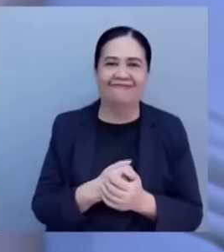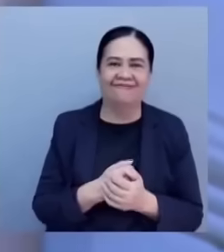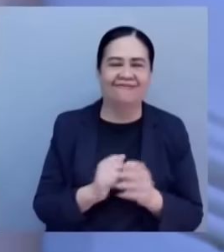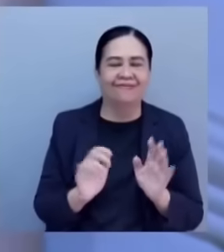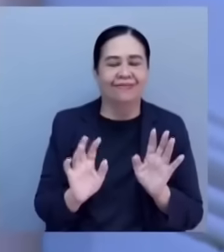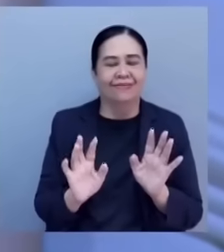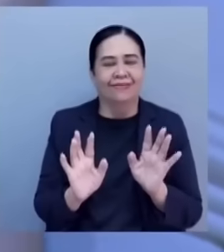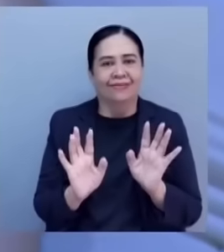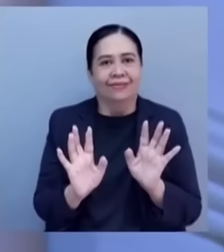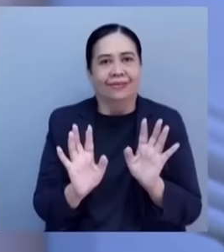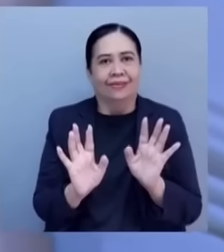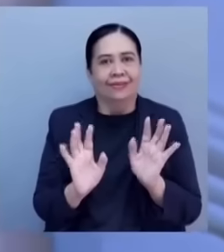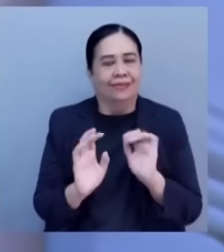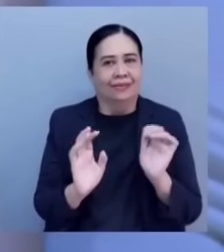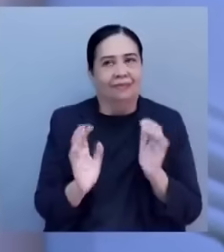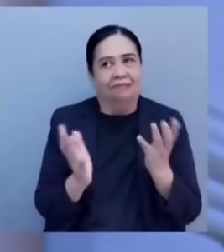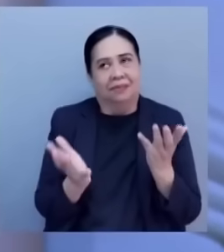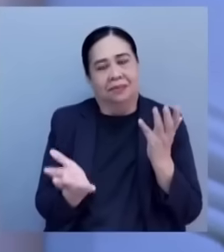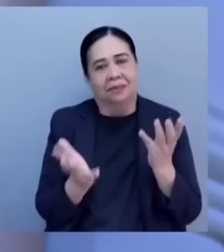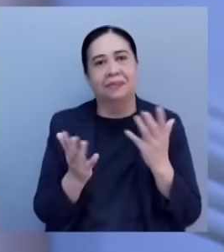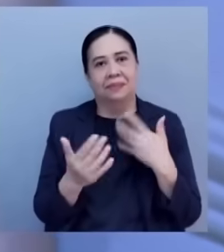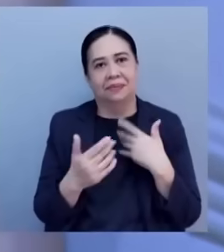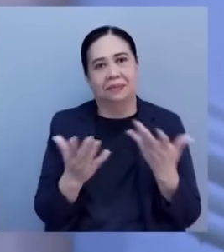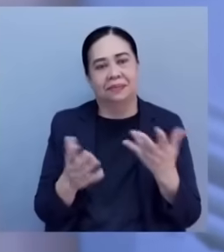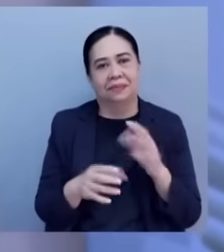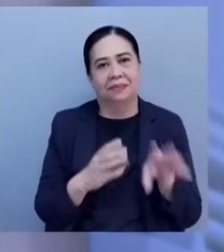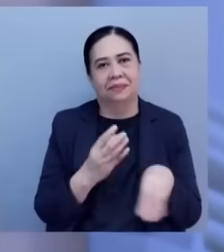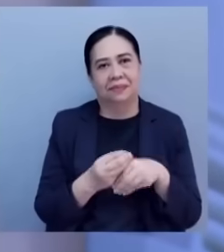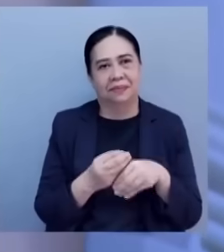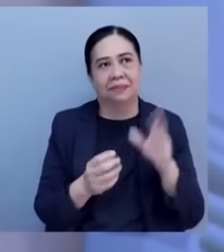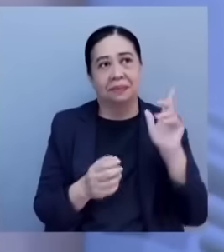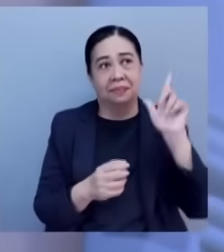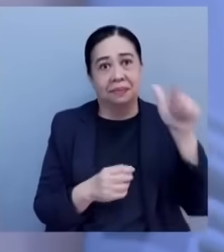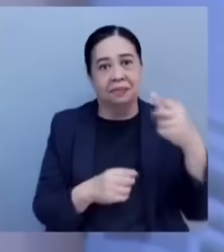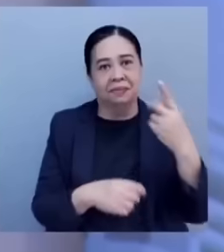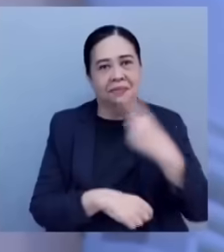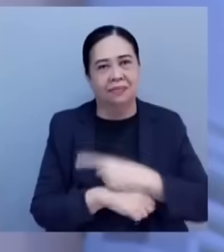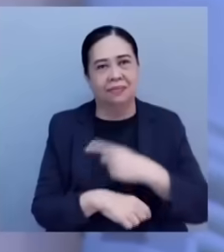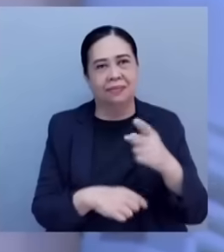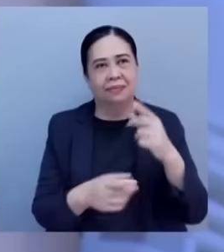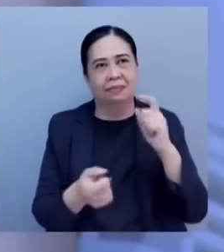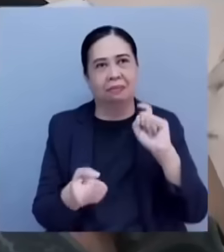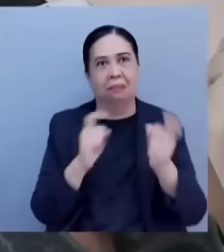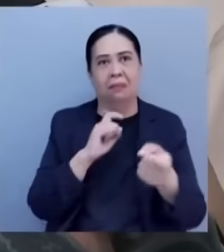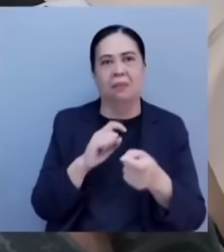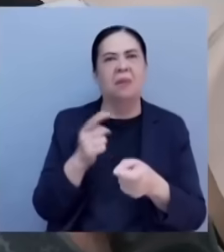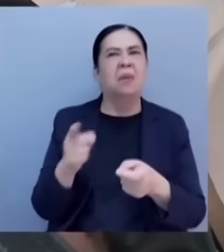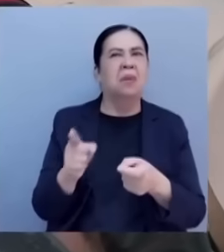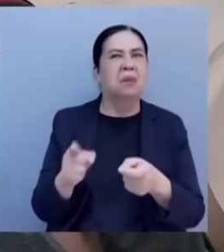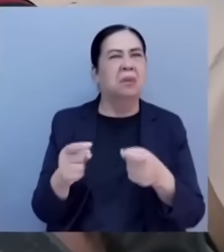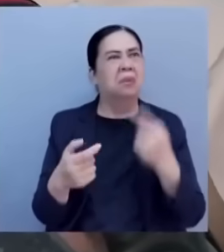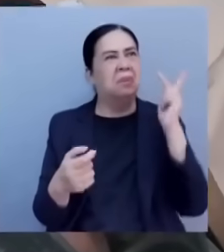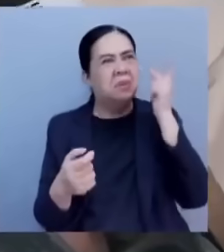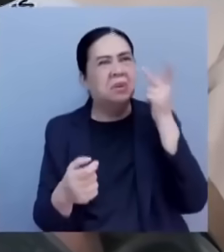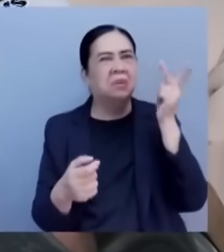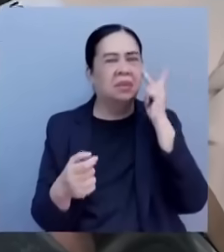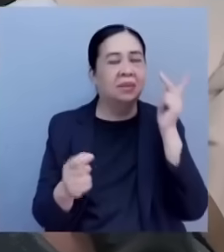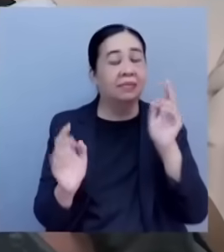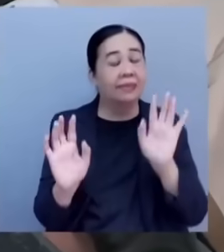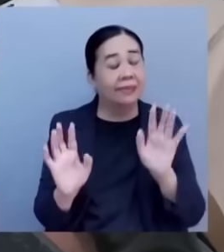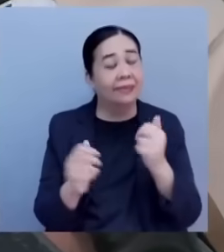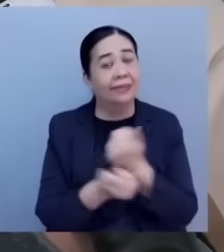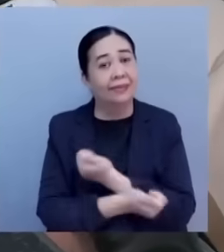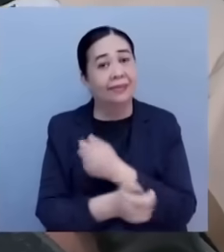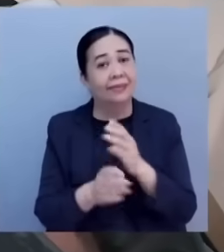I won't be surprised if in the coming days the spin will be that this is political. But speaking